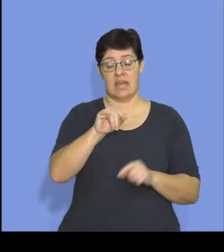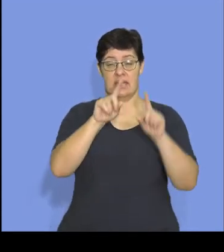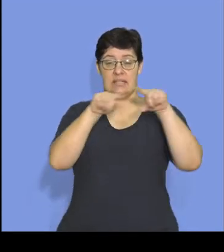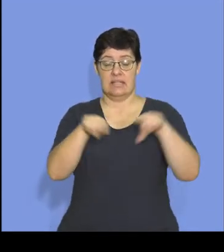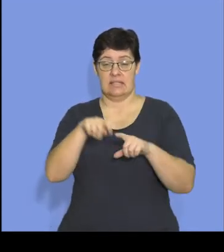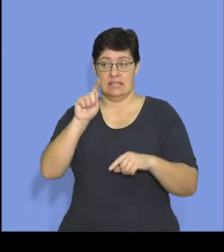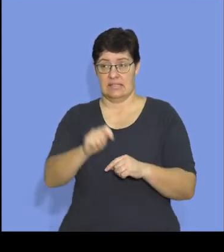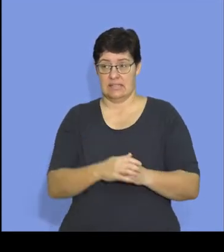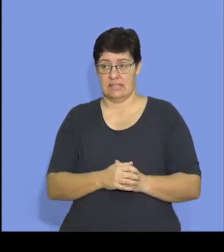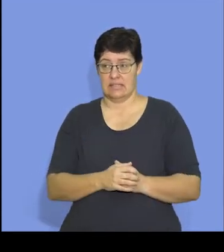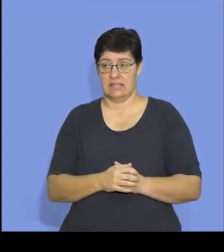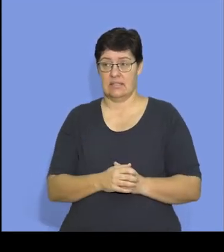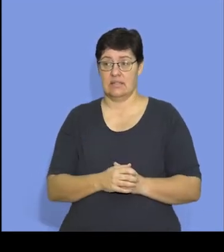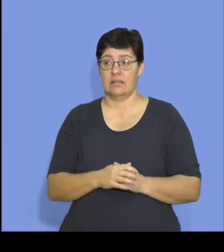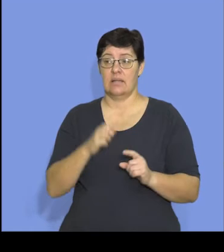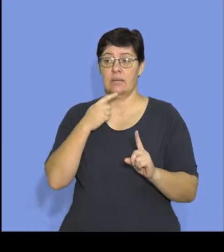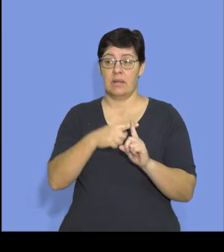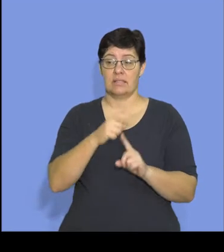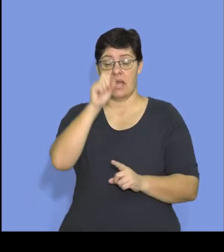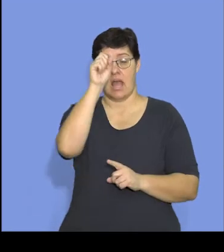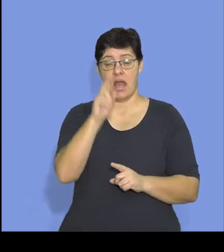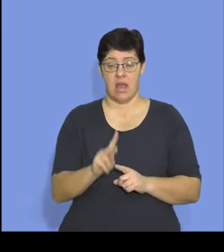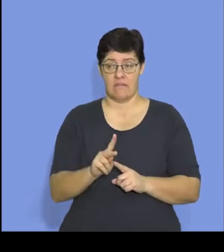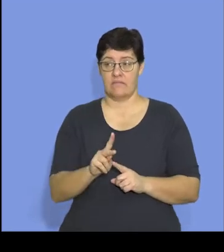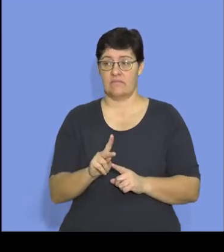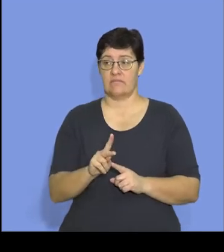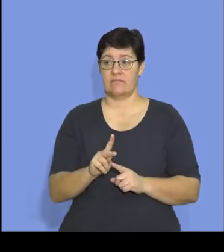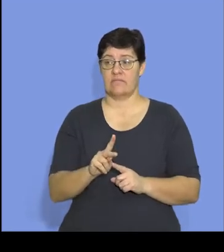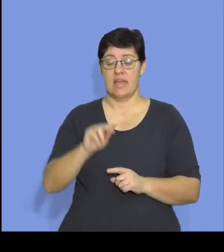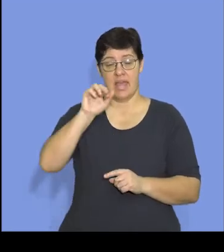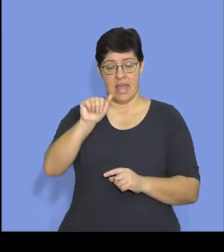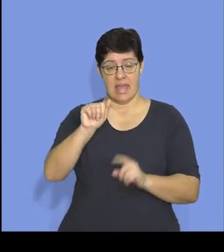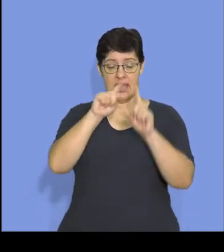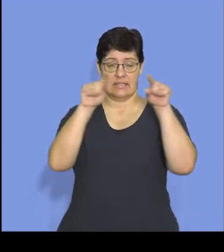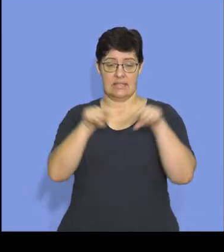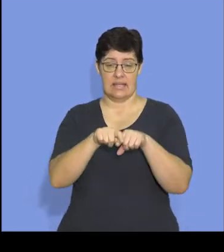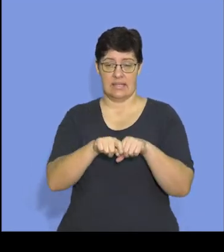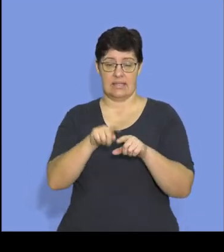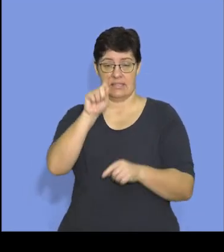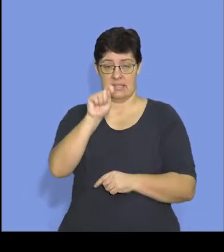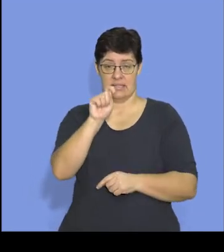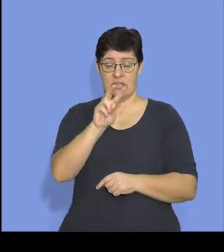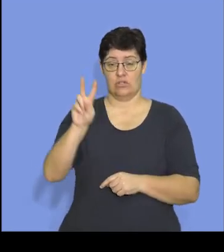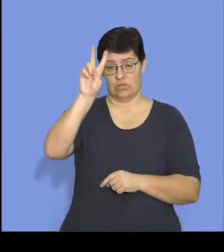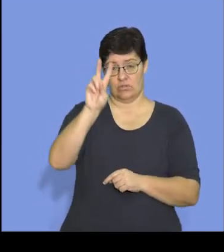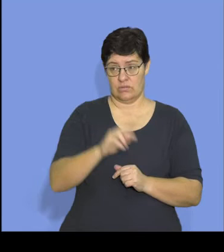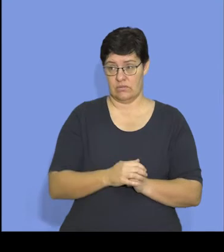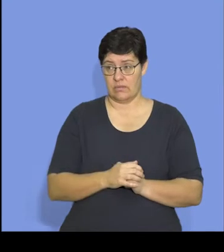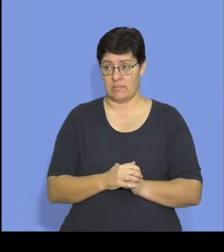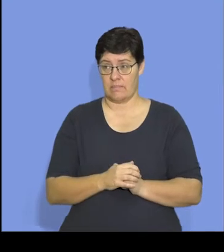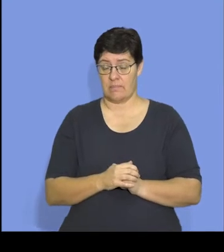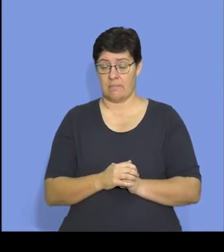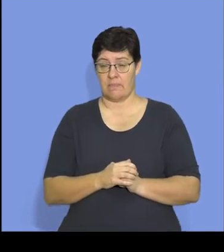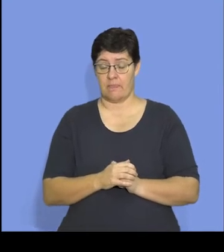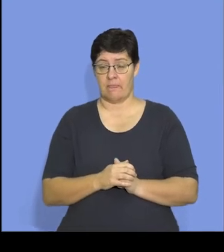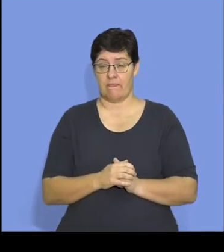plus a half a delta T squared. Okay? And we would do exactly the same thing as we